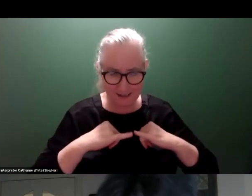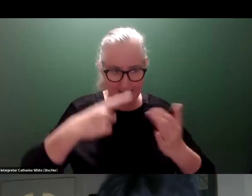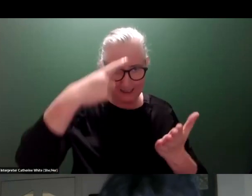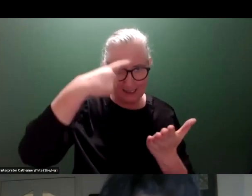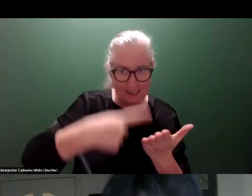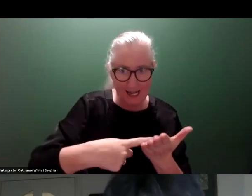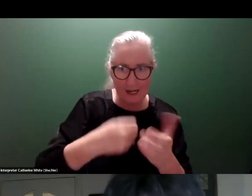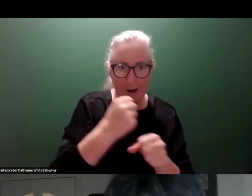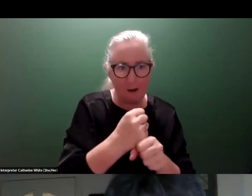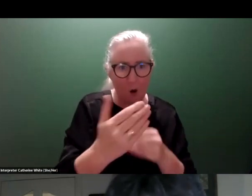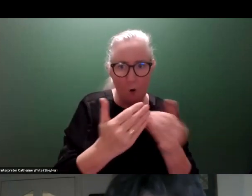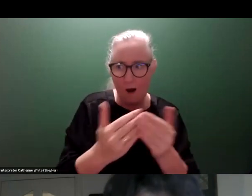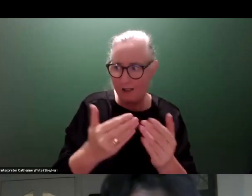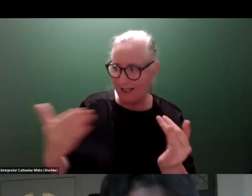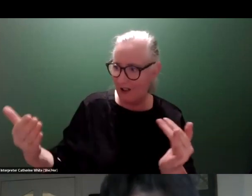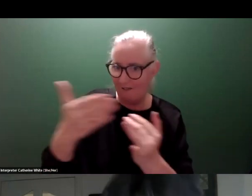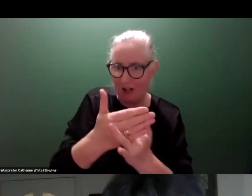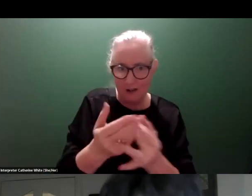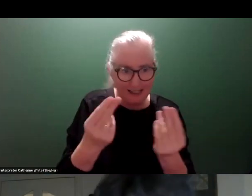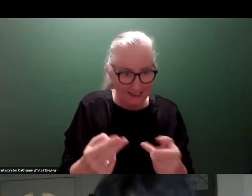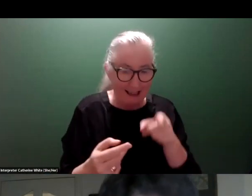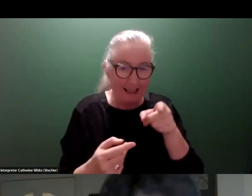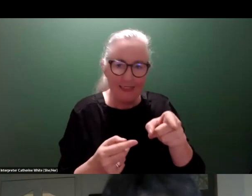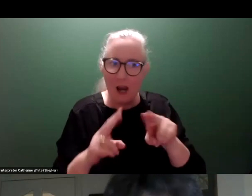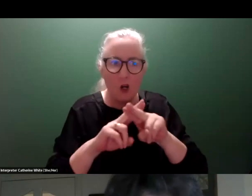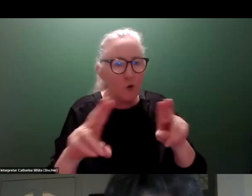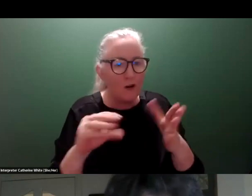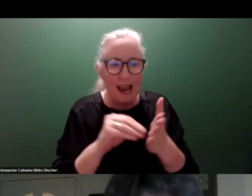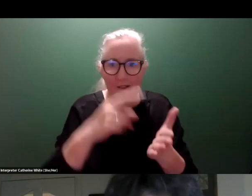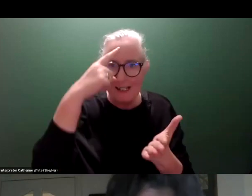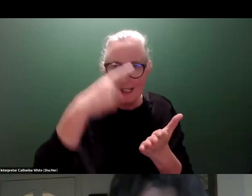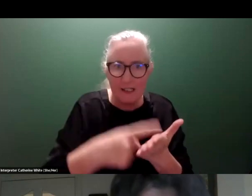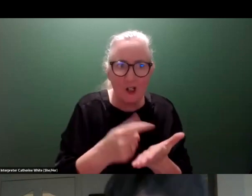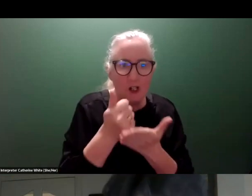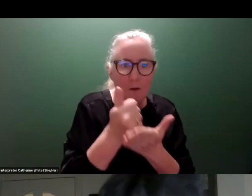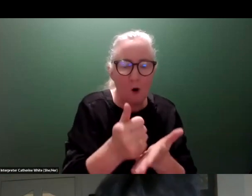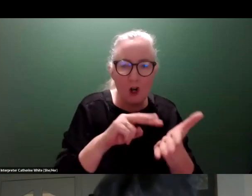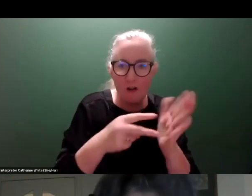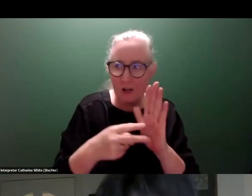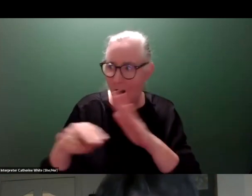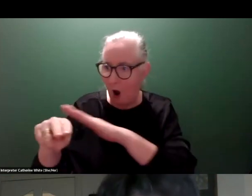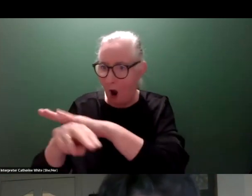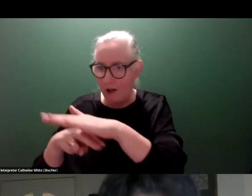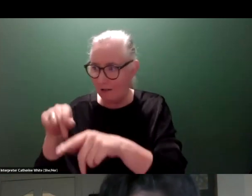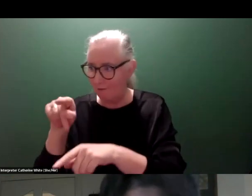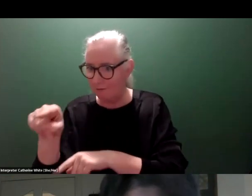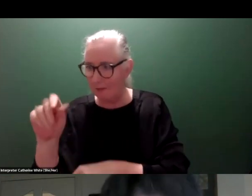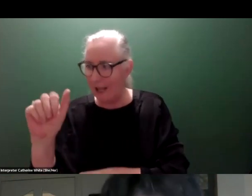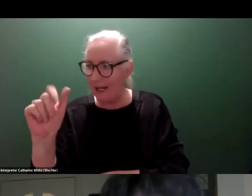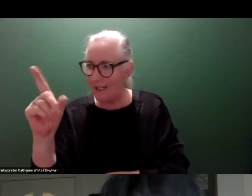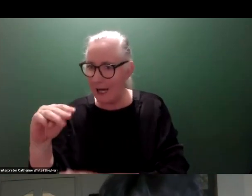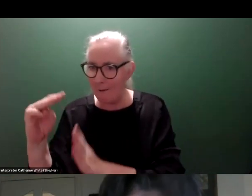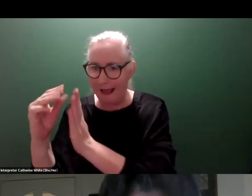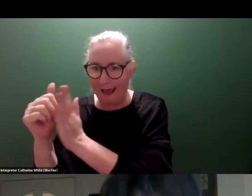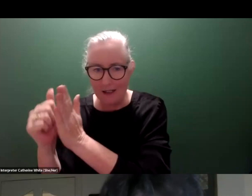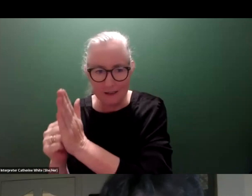the intervention in question. They don't have a decision support arrangement under the ADM Act, and they're